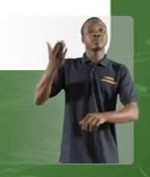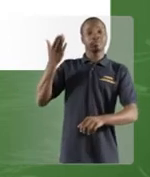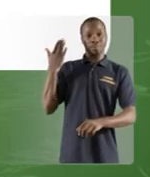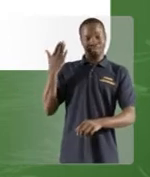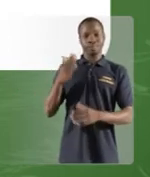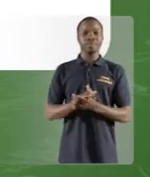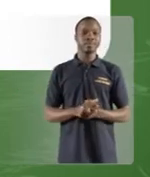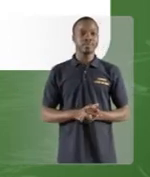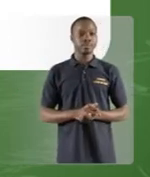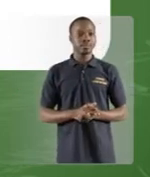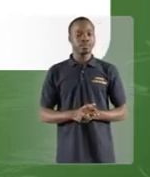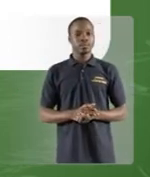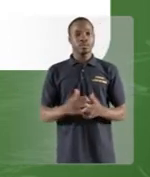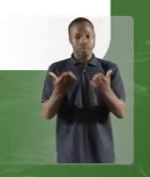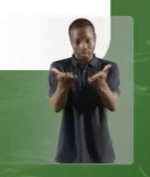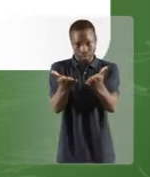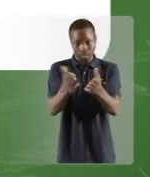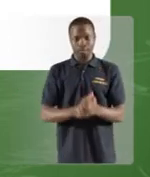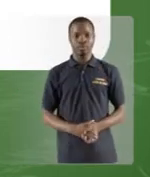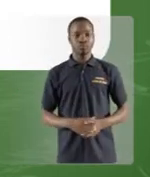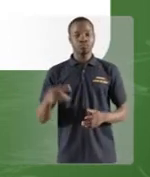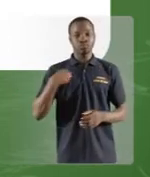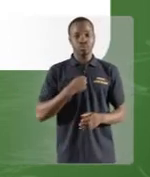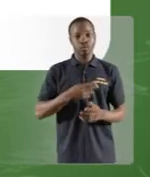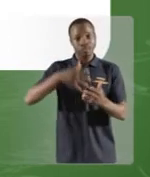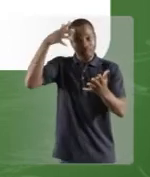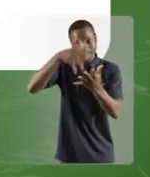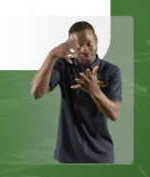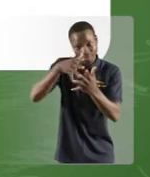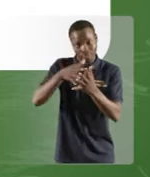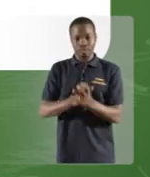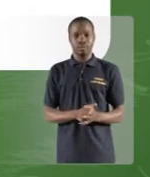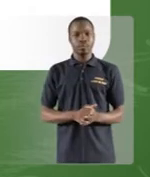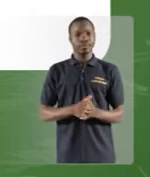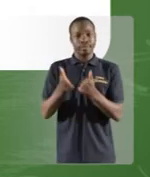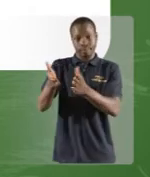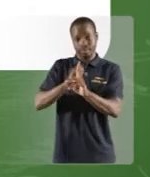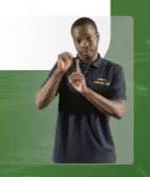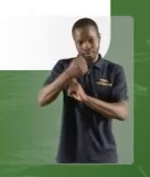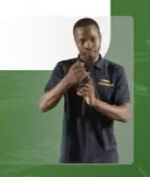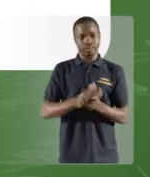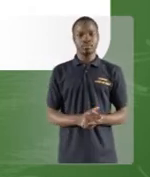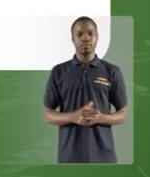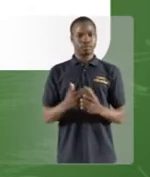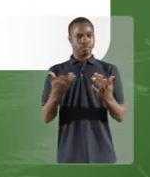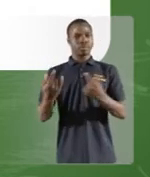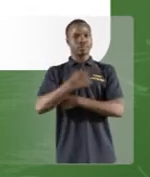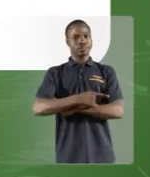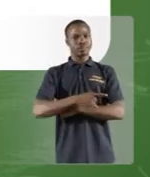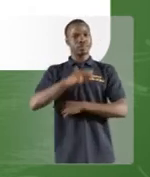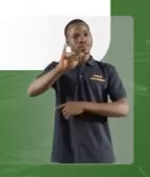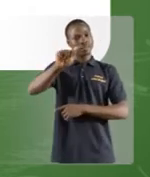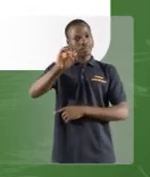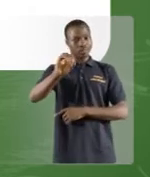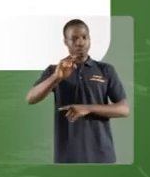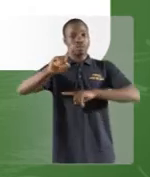course, the simple past. All right? Good. Now let's study these situations. Today, Yao goes to